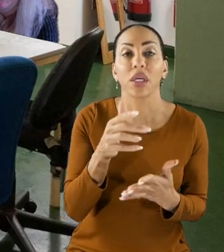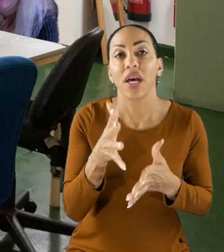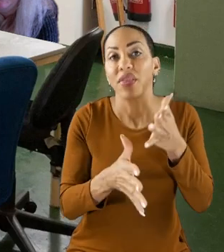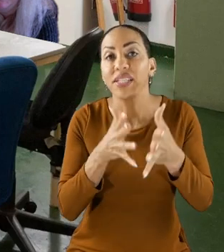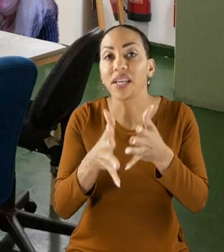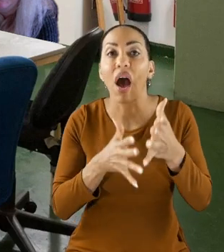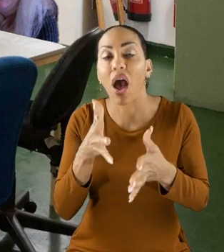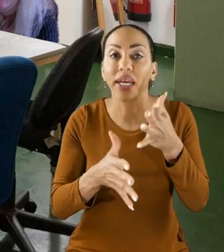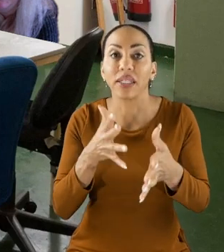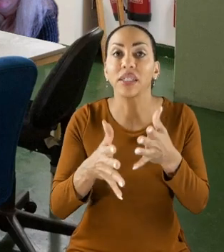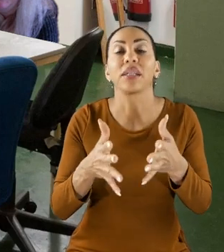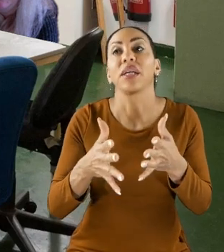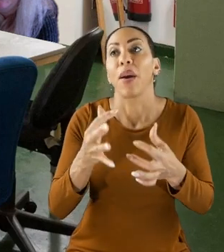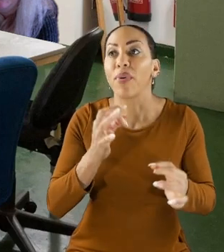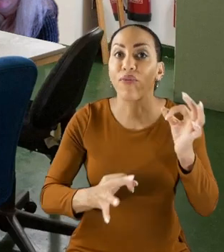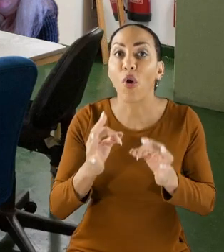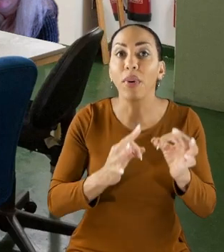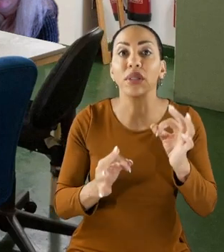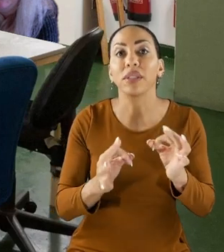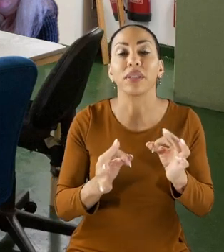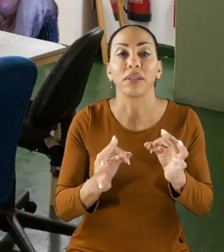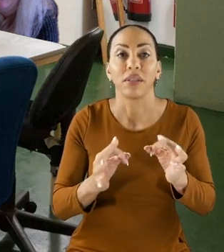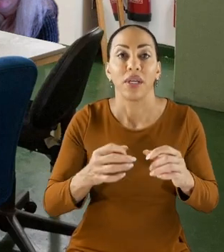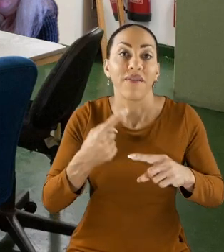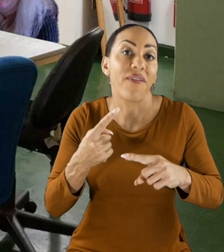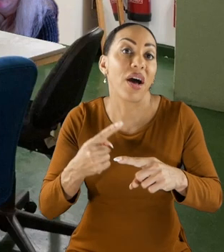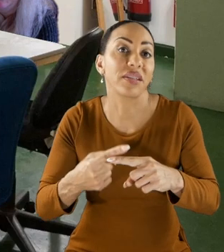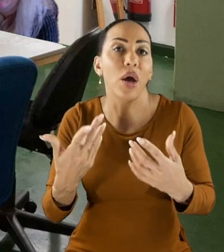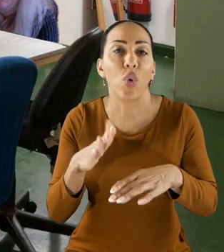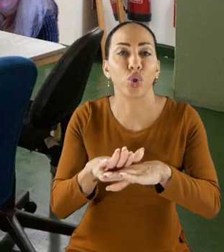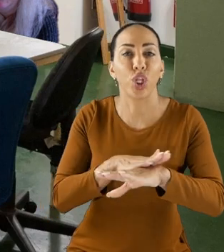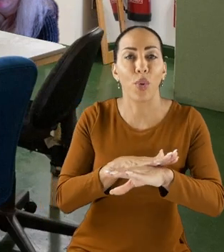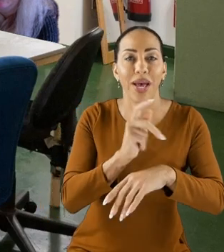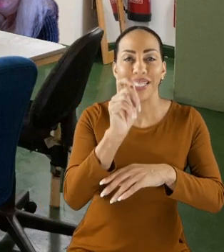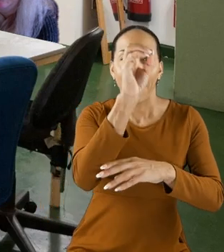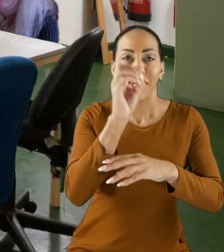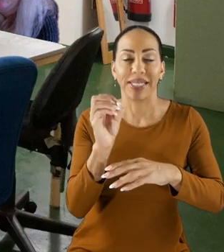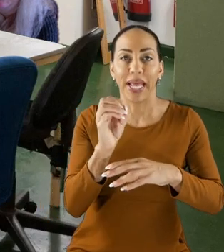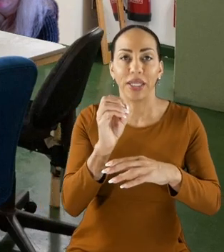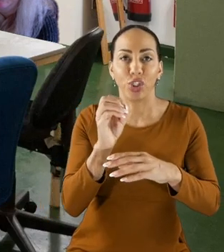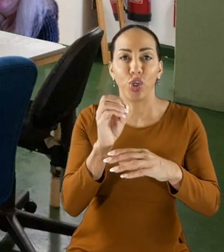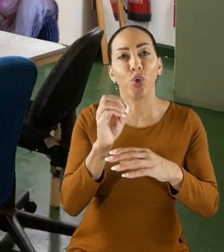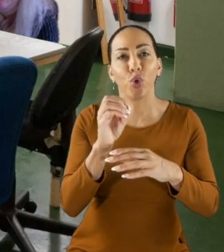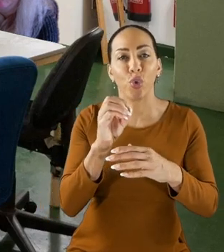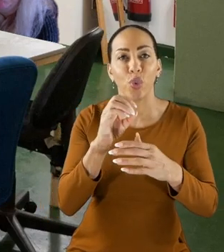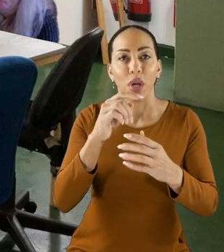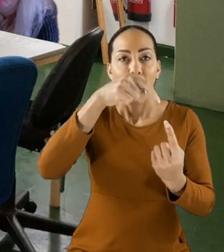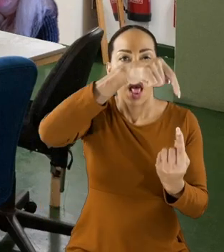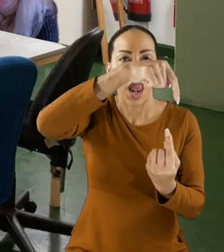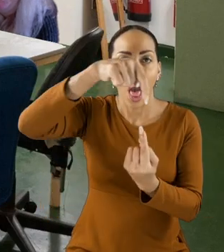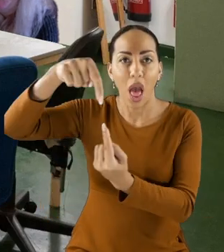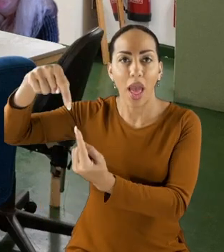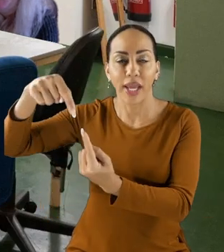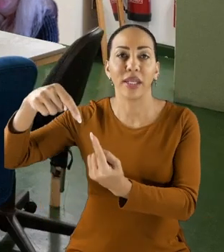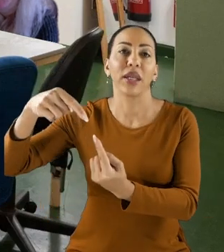maybe even slowing it down or speeding it up very, very slightly, 10% in either direction, to fit with changes in pace with the